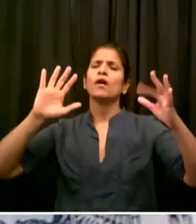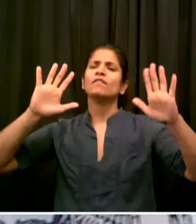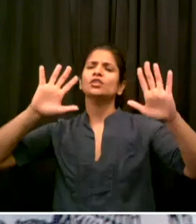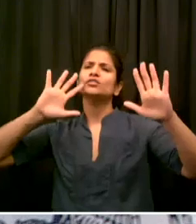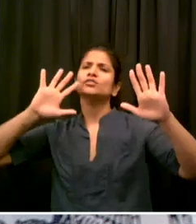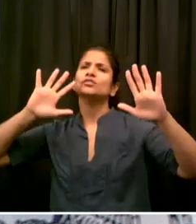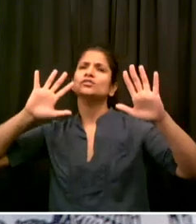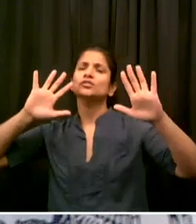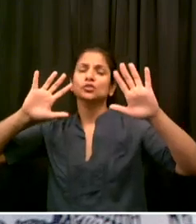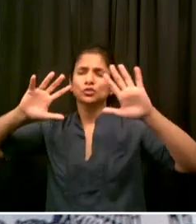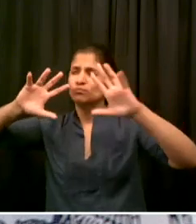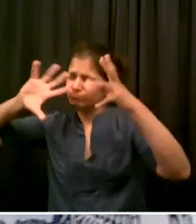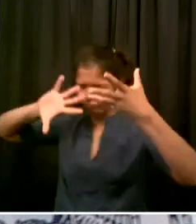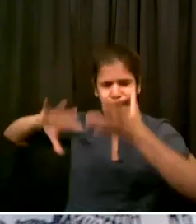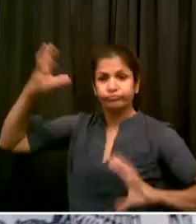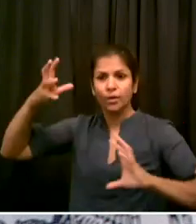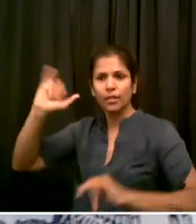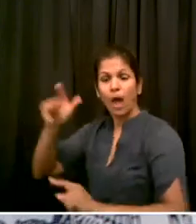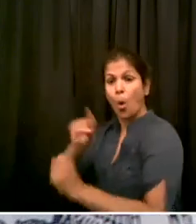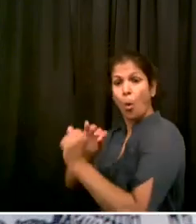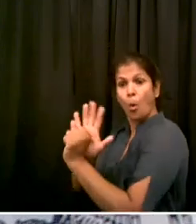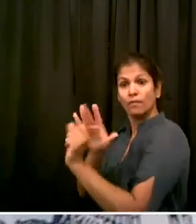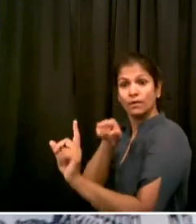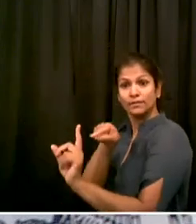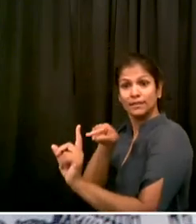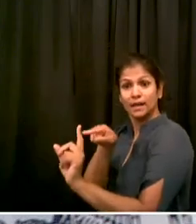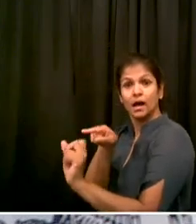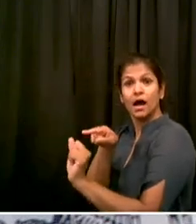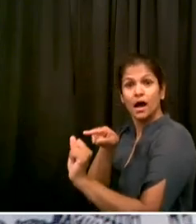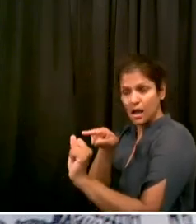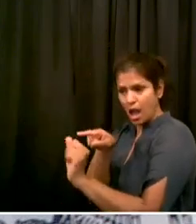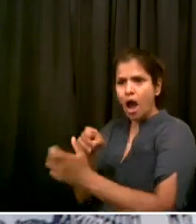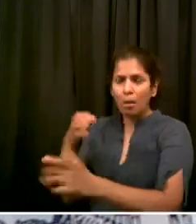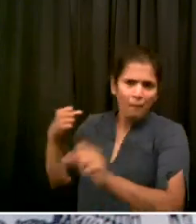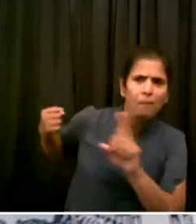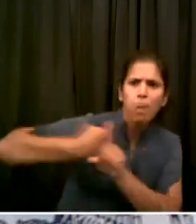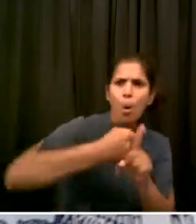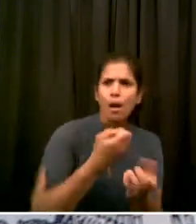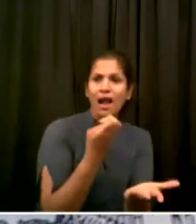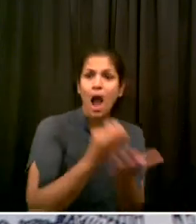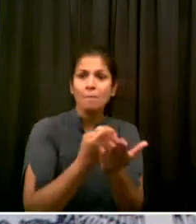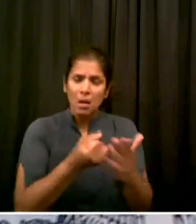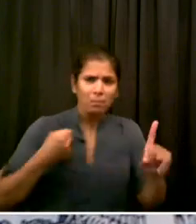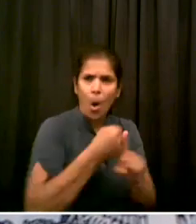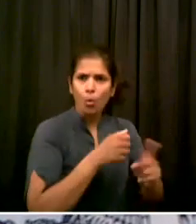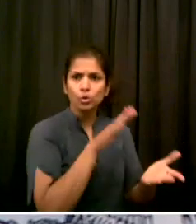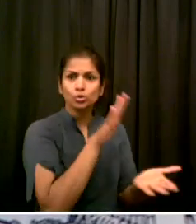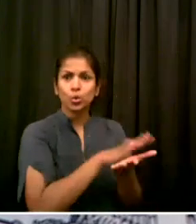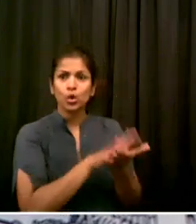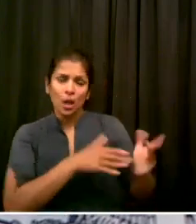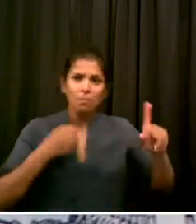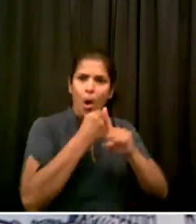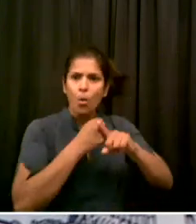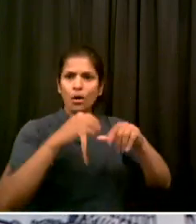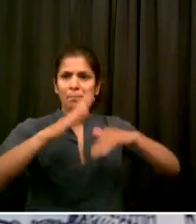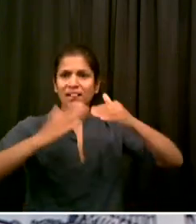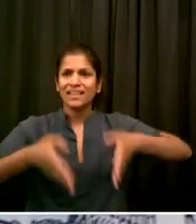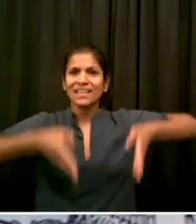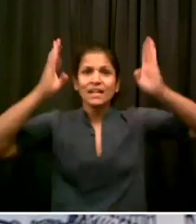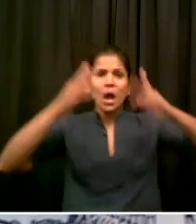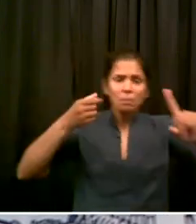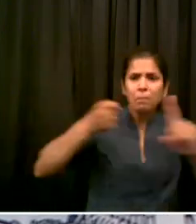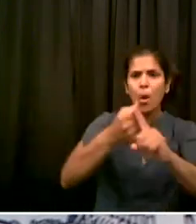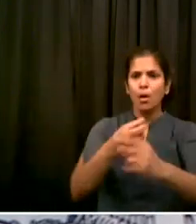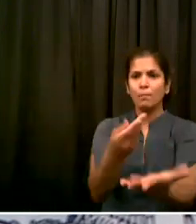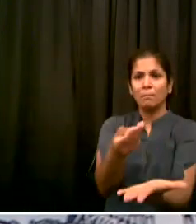had some... The pandemic, don't forget that. The pandemic, COVID, the budget disaster. Was there ever a moment when you put